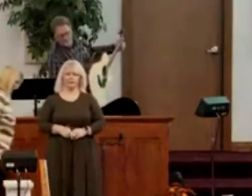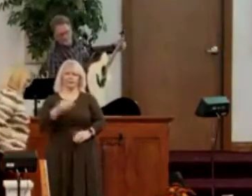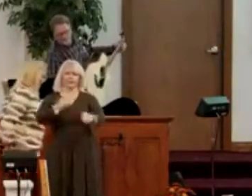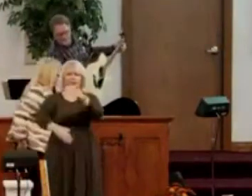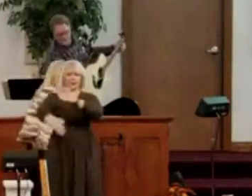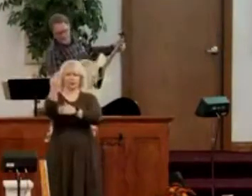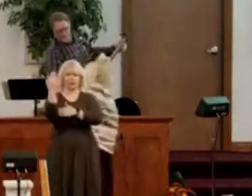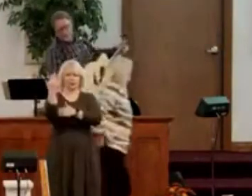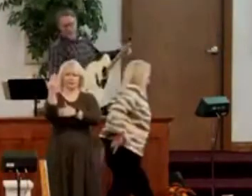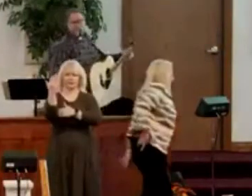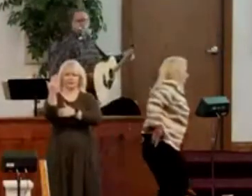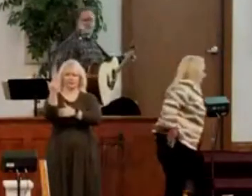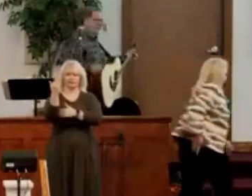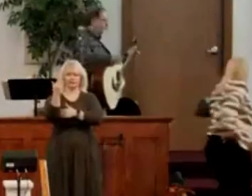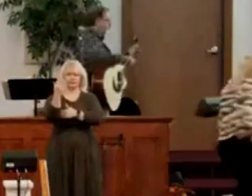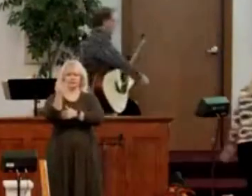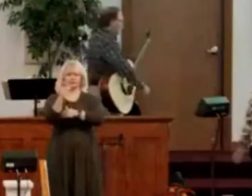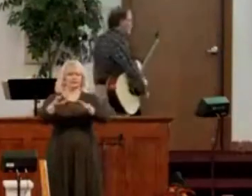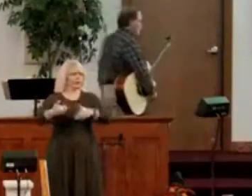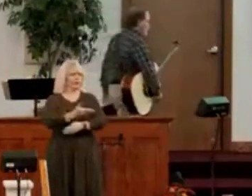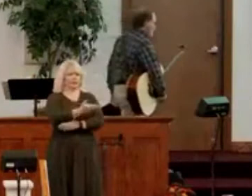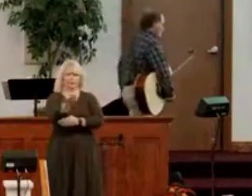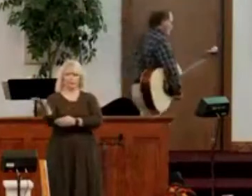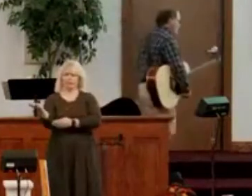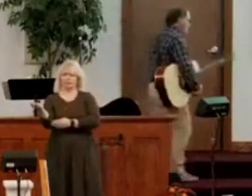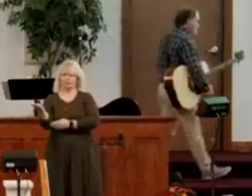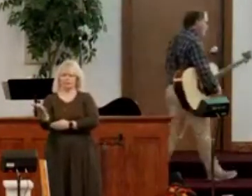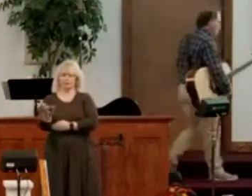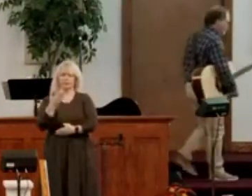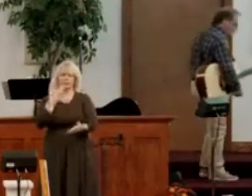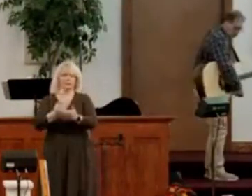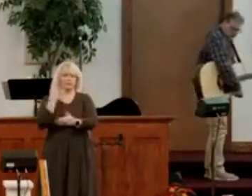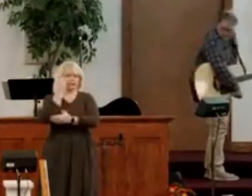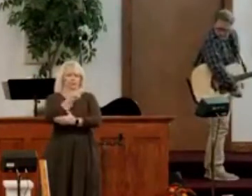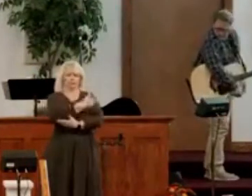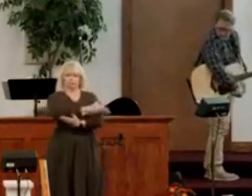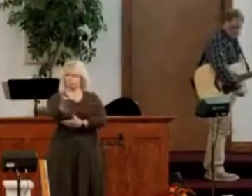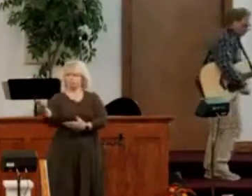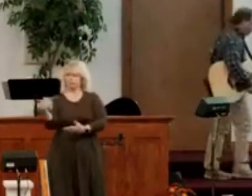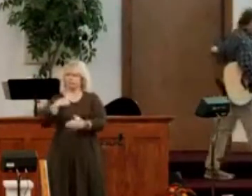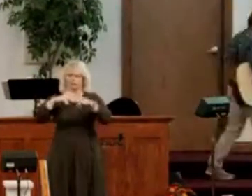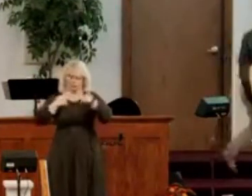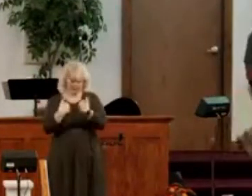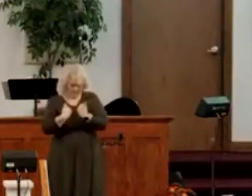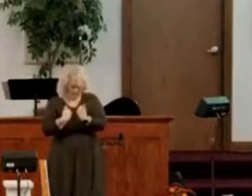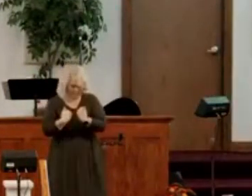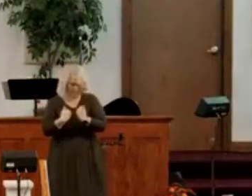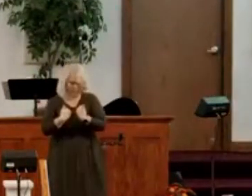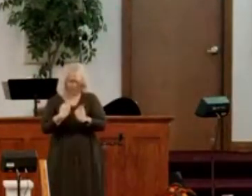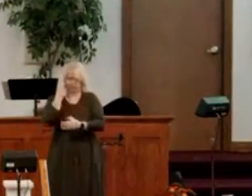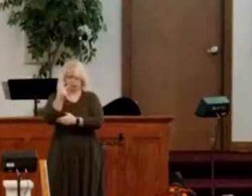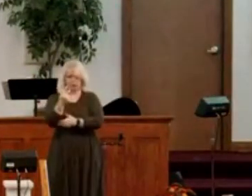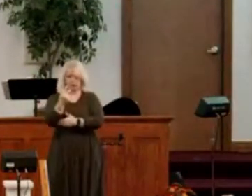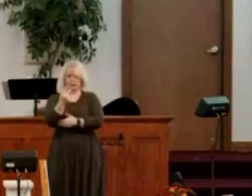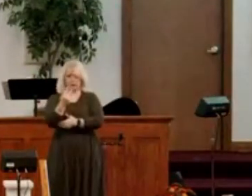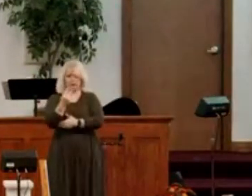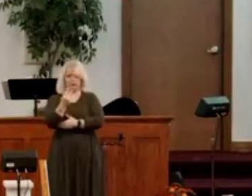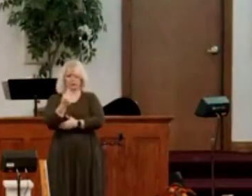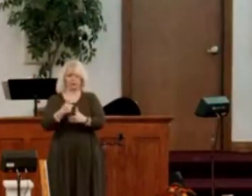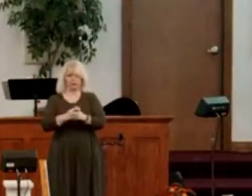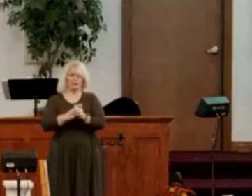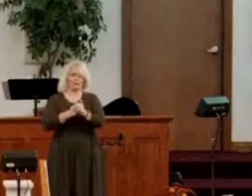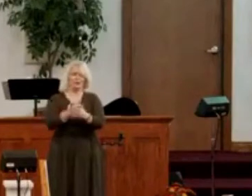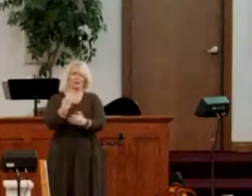Good morning. How are you? It's good to see you. I'm tired. Some of you saw we did 4 miles this morning